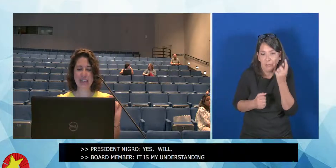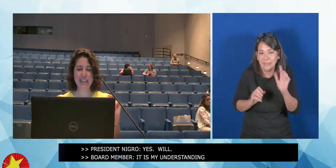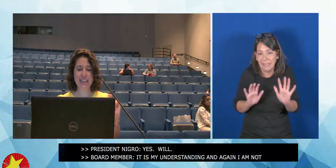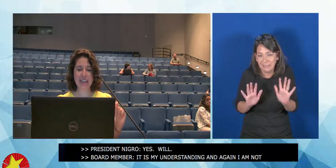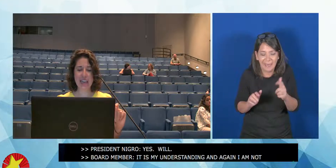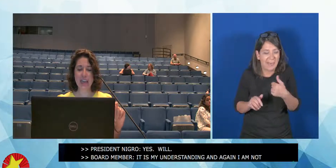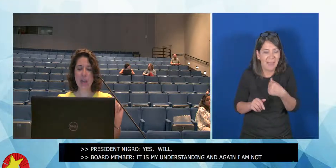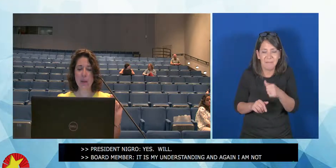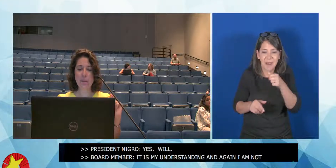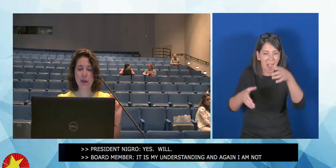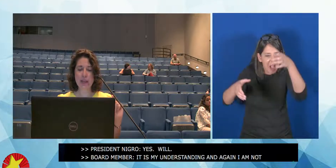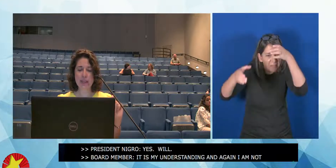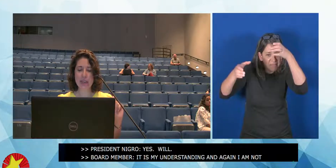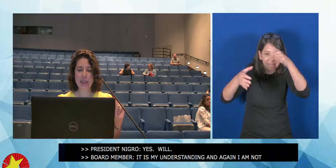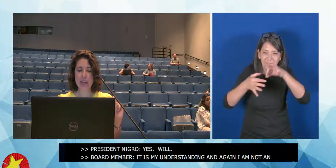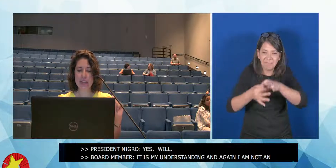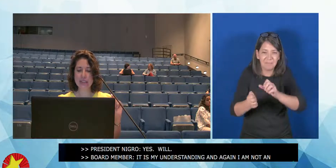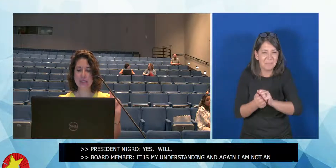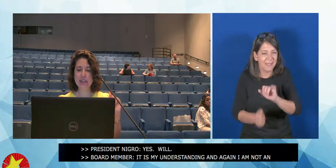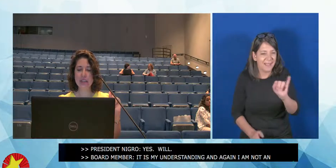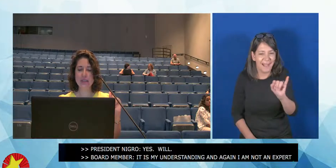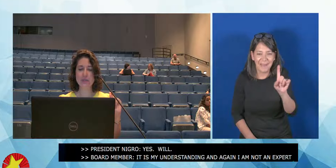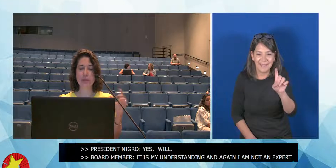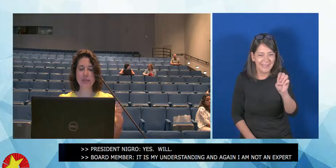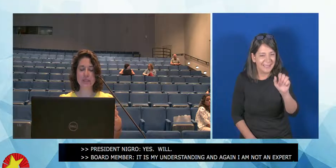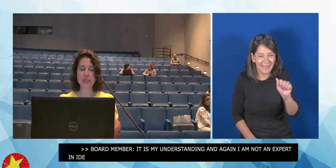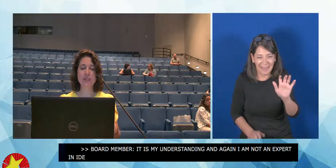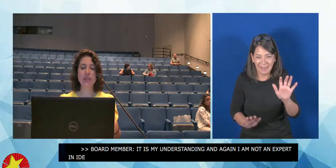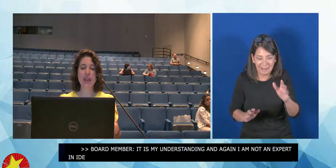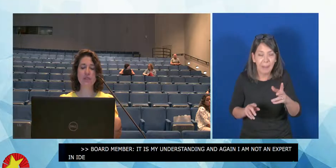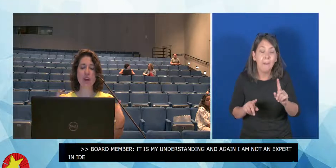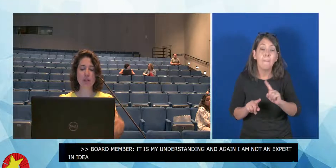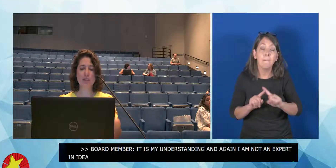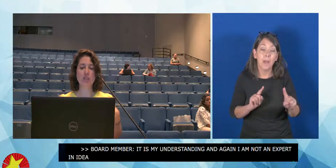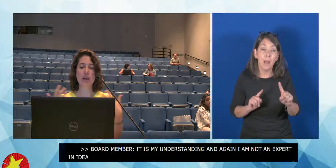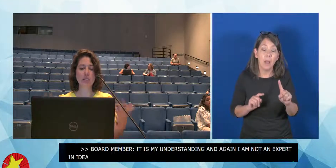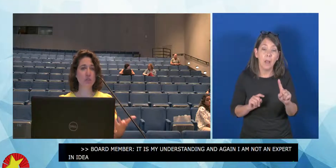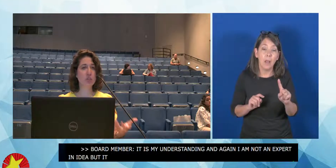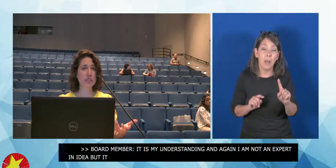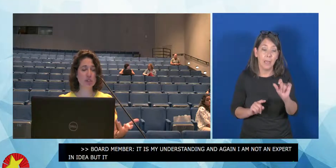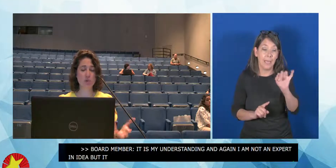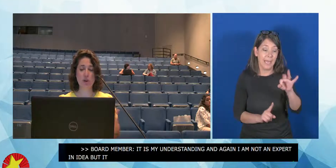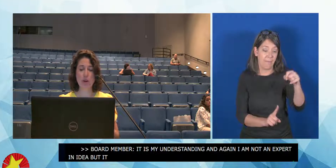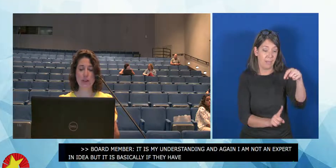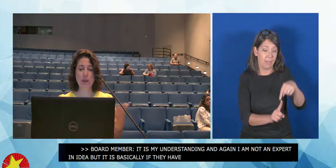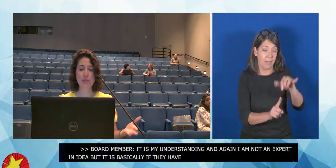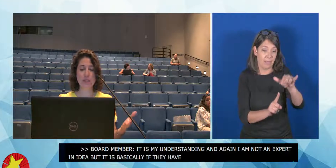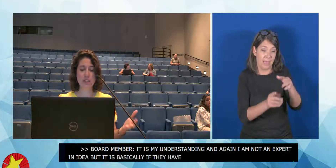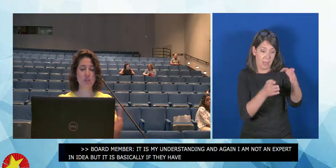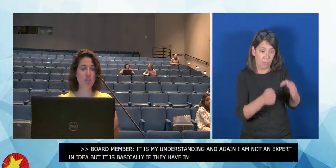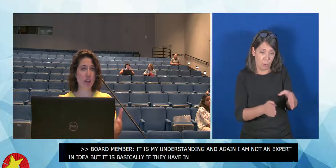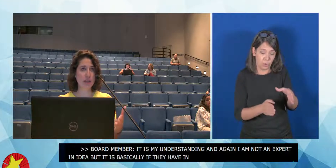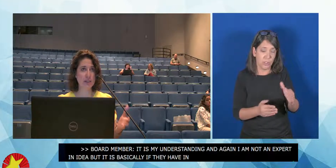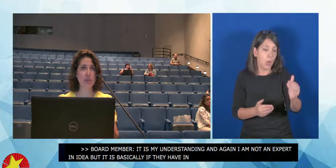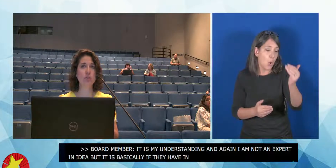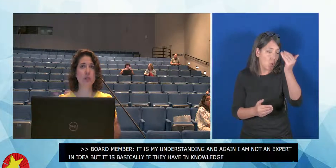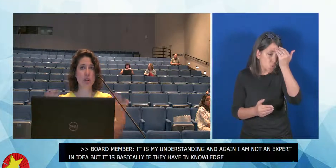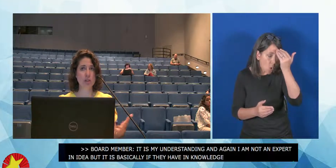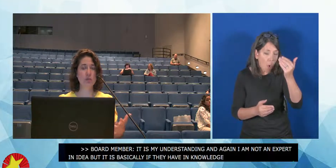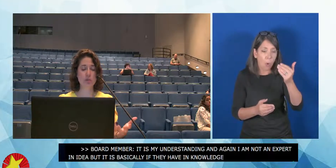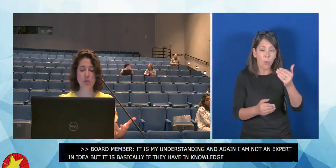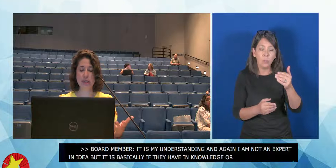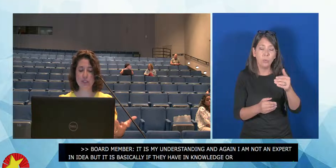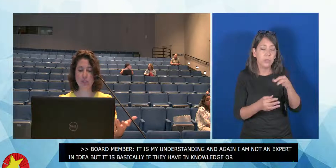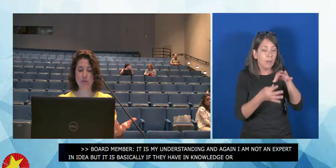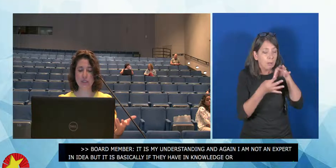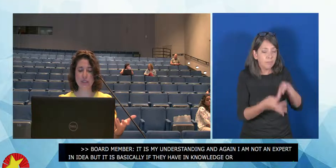in IDEA, but it's basically if they have knowledge or expertise regarding that particular child, including all of